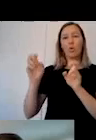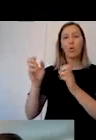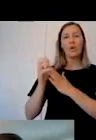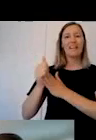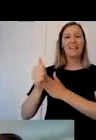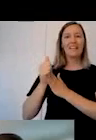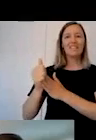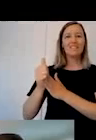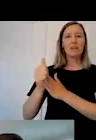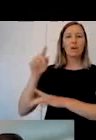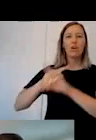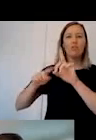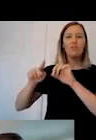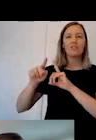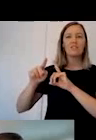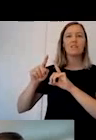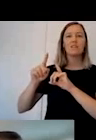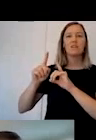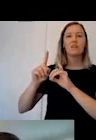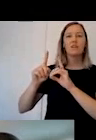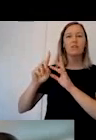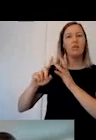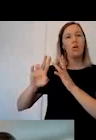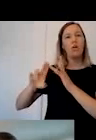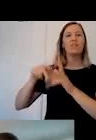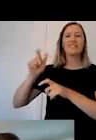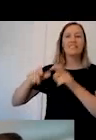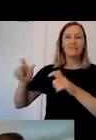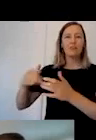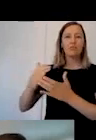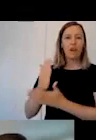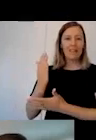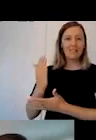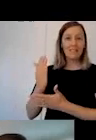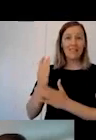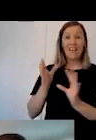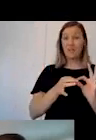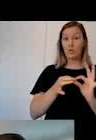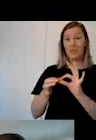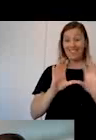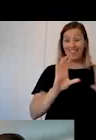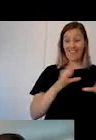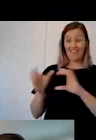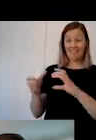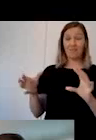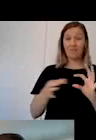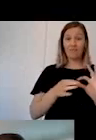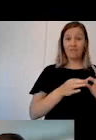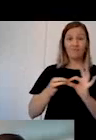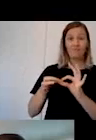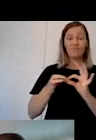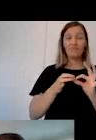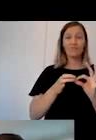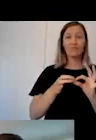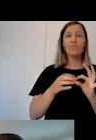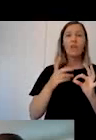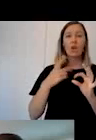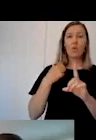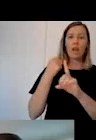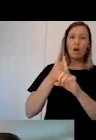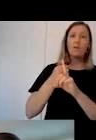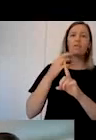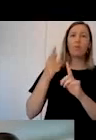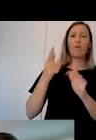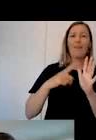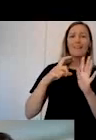on Civil Rights. And together, we were able to lobby for the